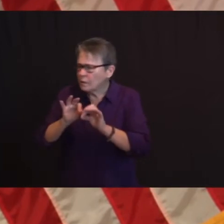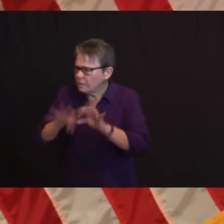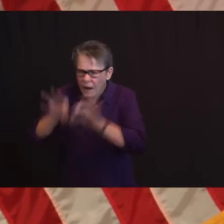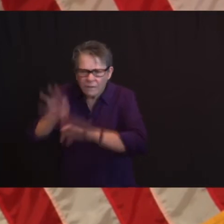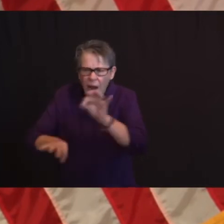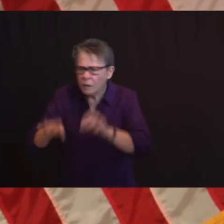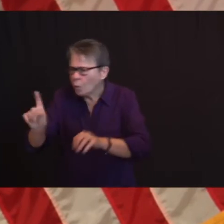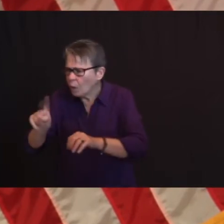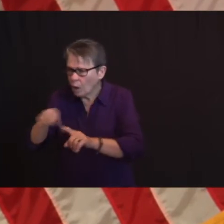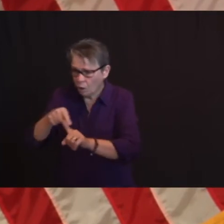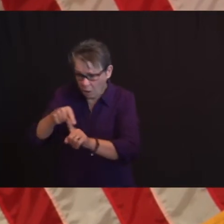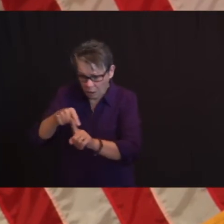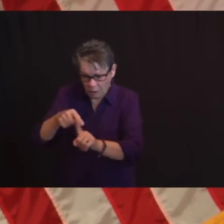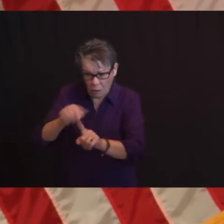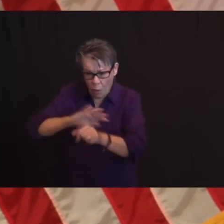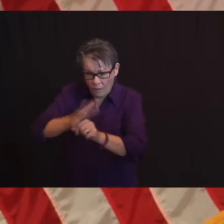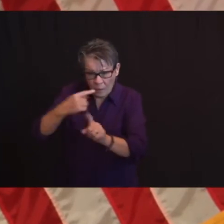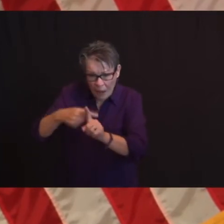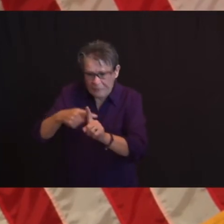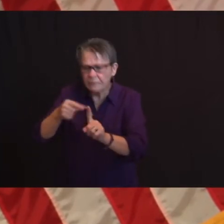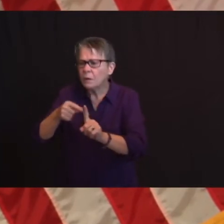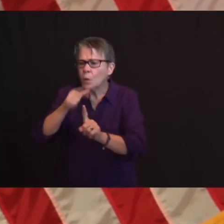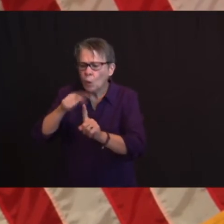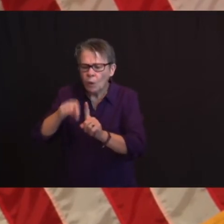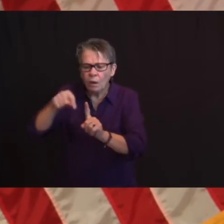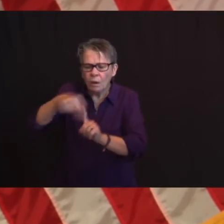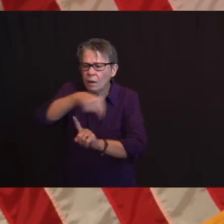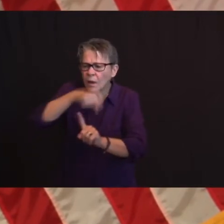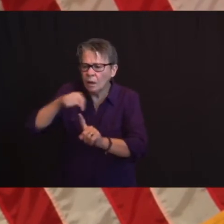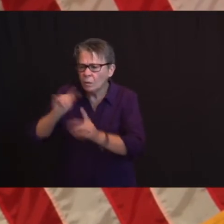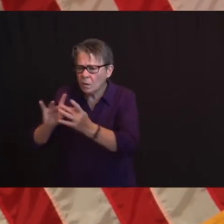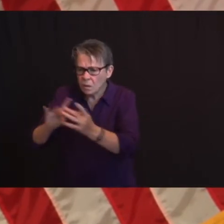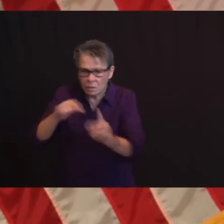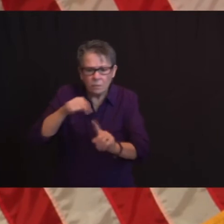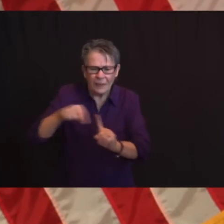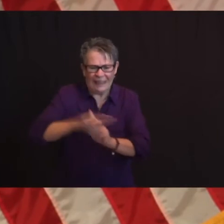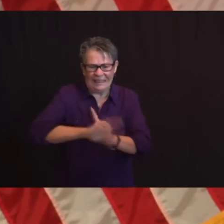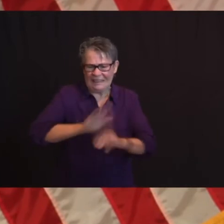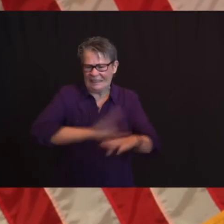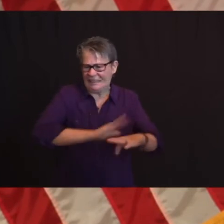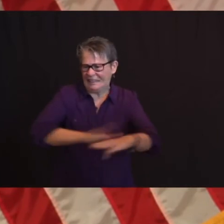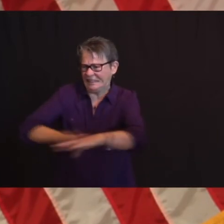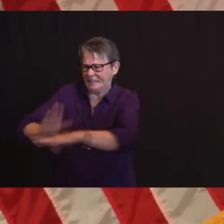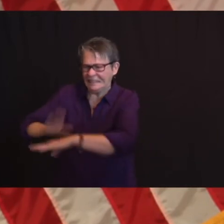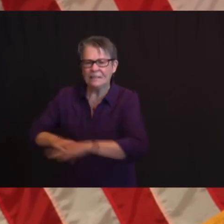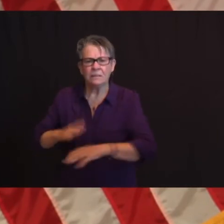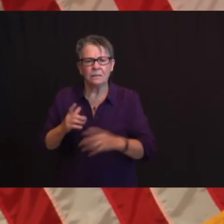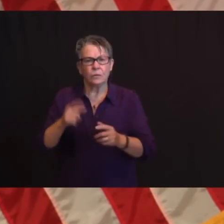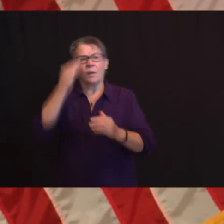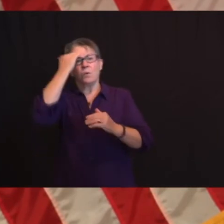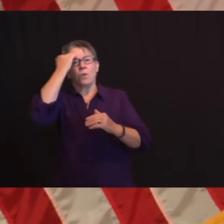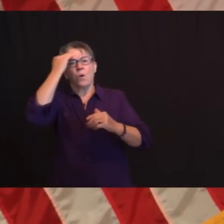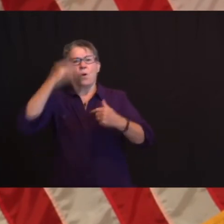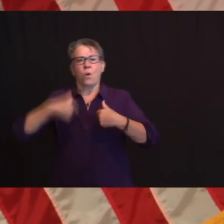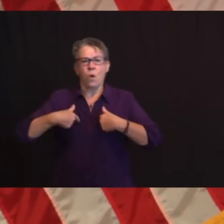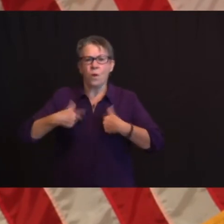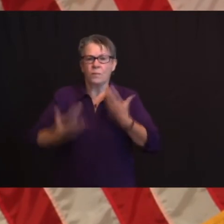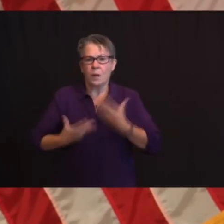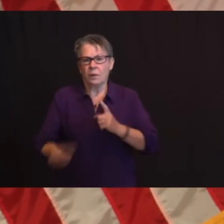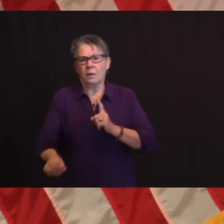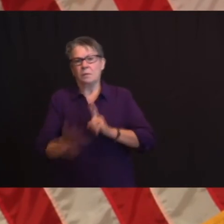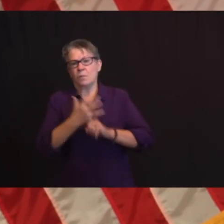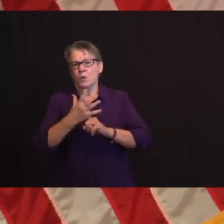with a case and then trying to contain around a particular case patient. But as we move toward more widespread activity, we